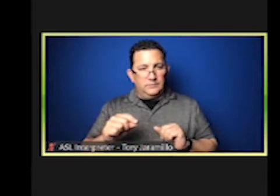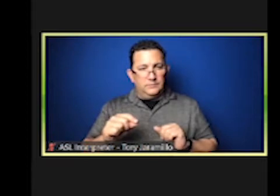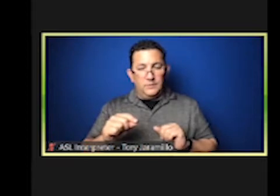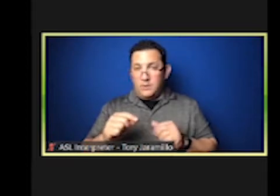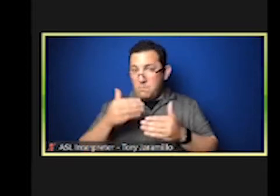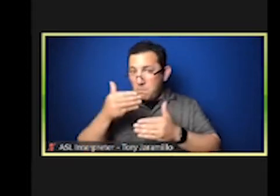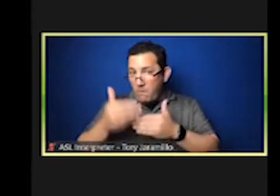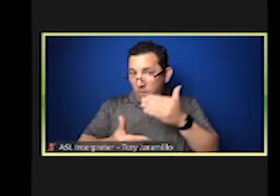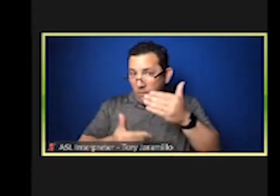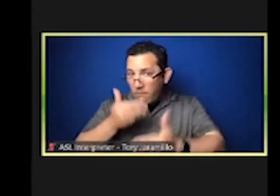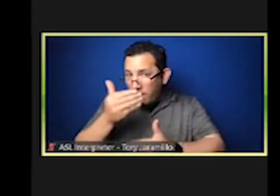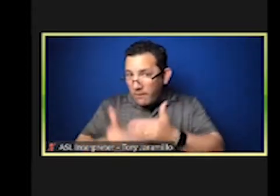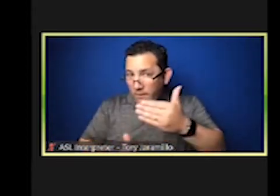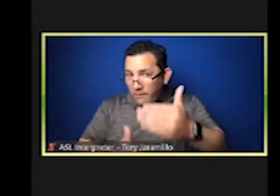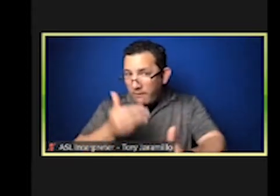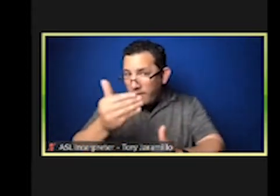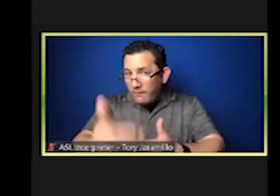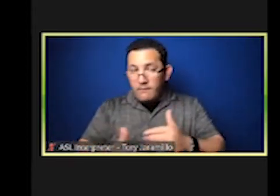progress,